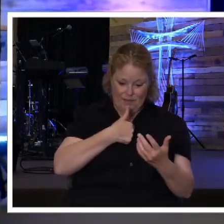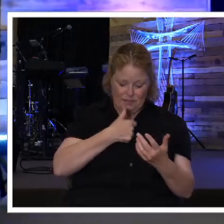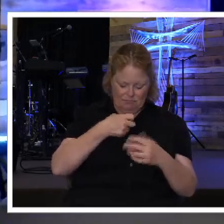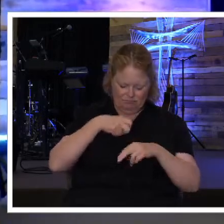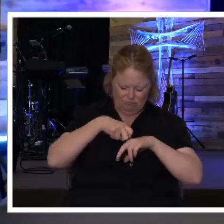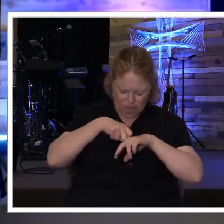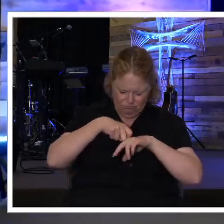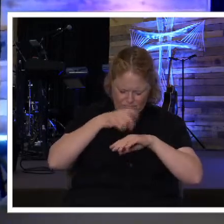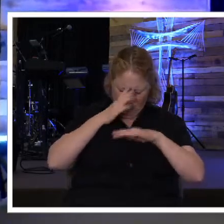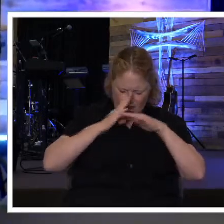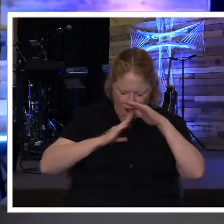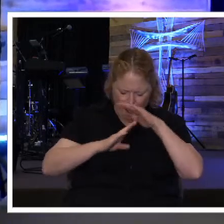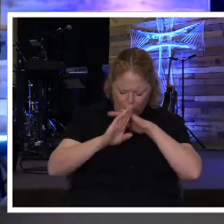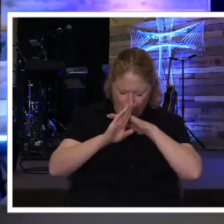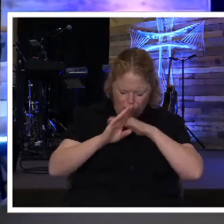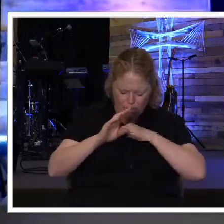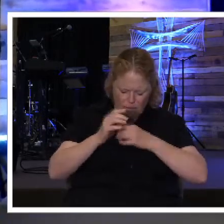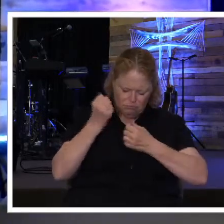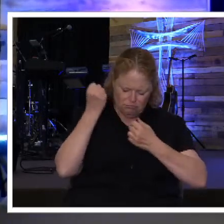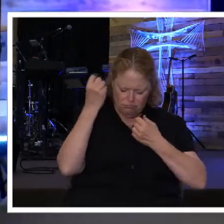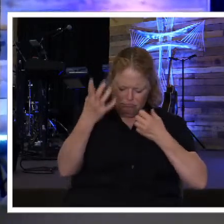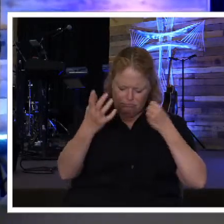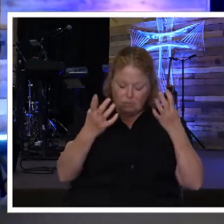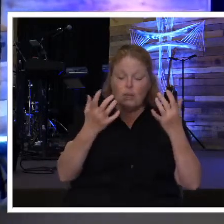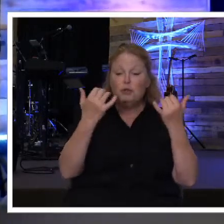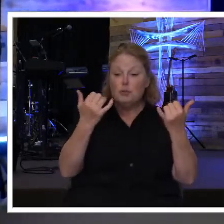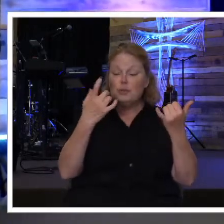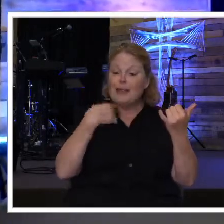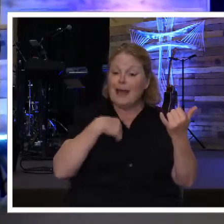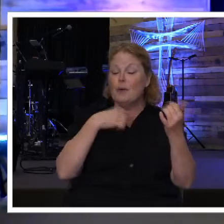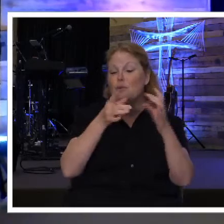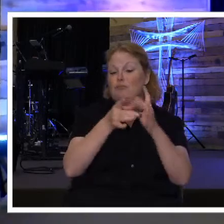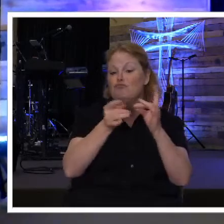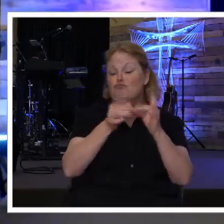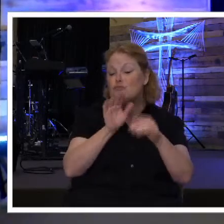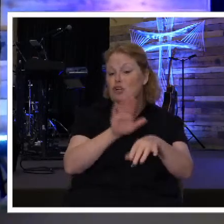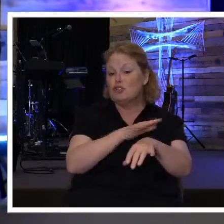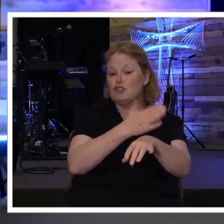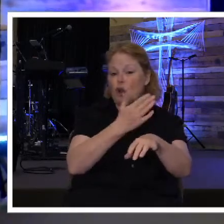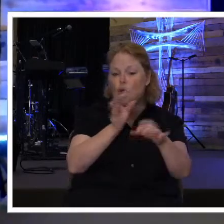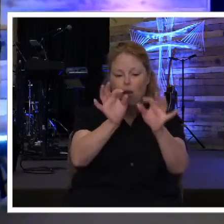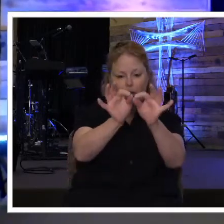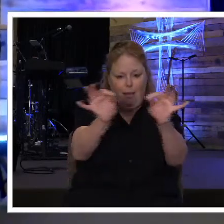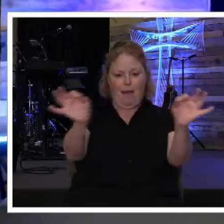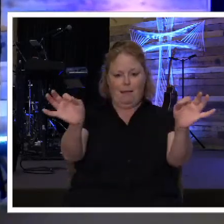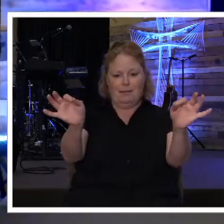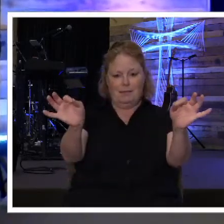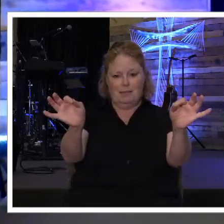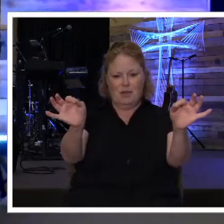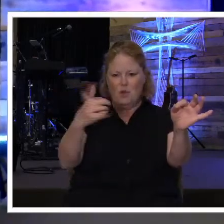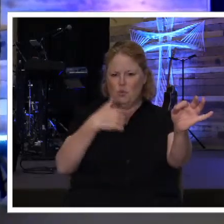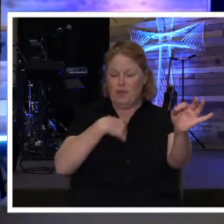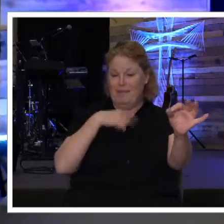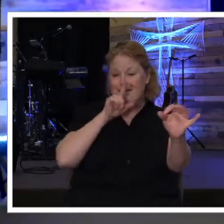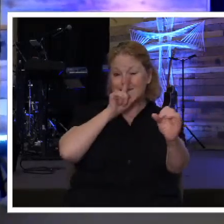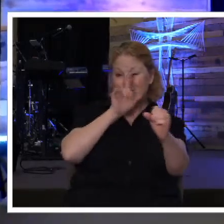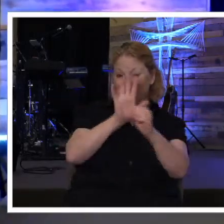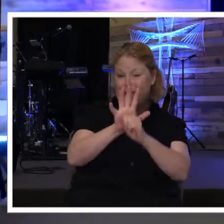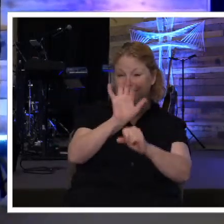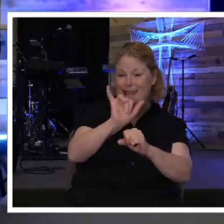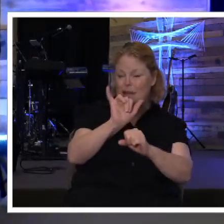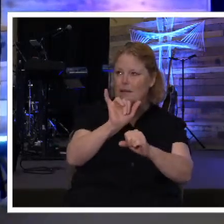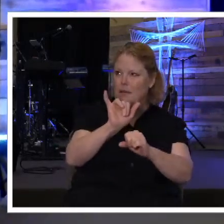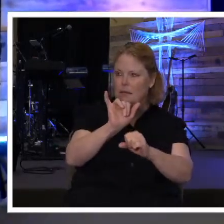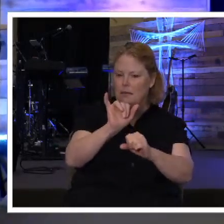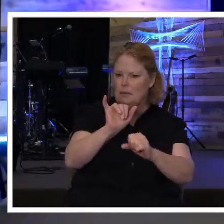before your lordship in song. We made some declarations today in song that I don't think you're going to let us off the hook for just because it was the lyrics of